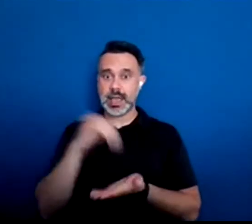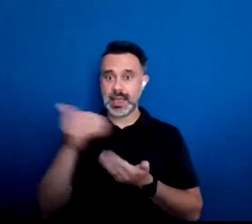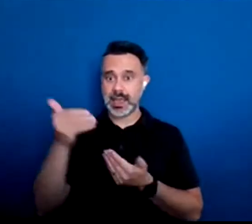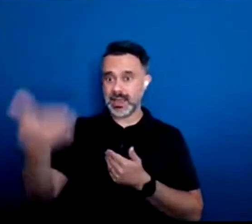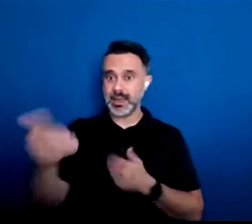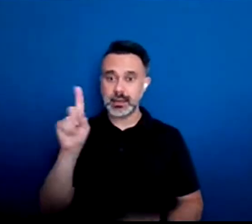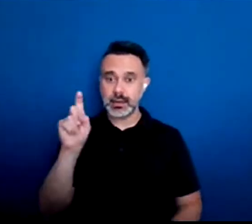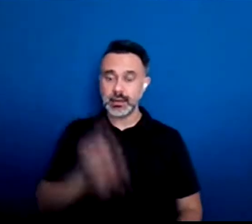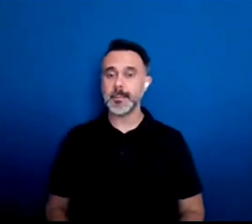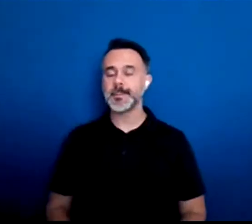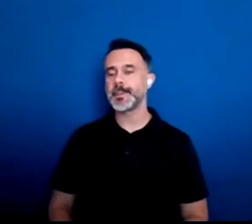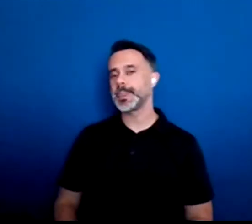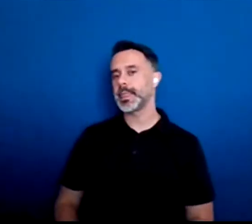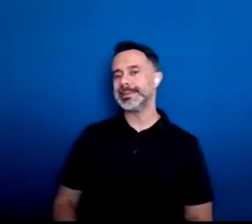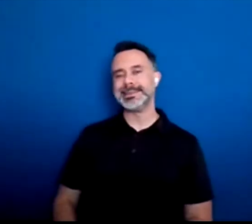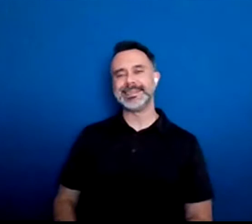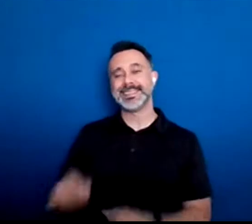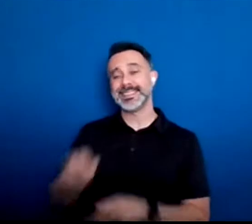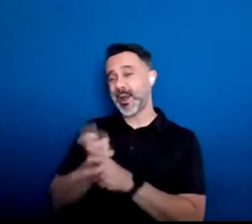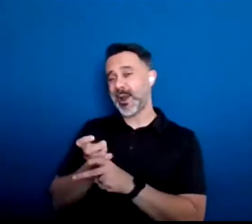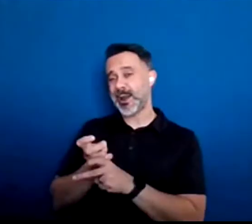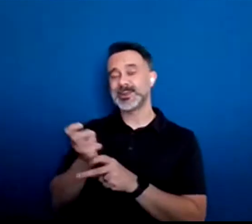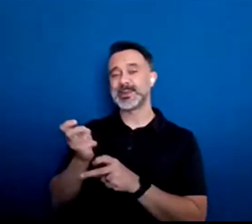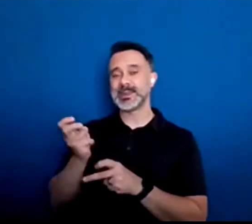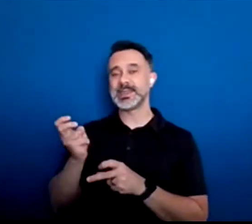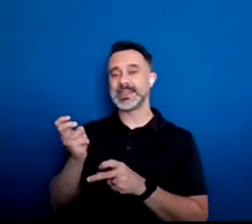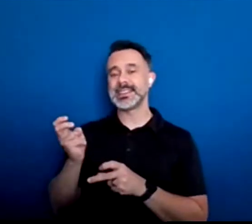I think that would be difficult to continue.